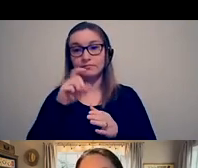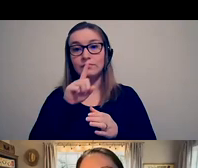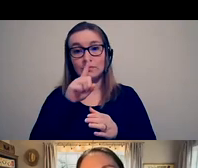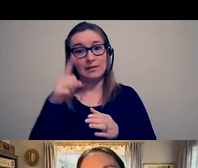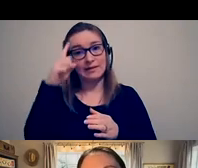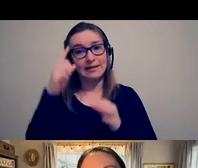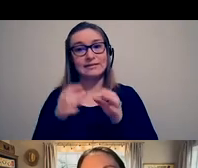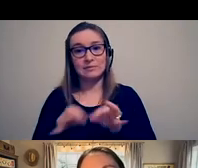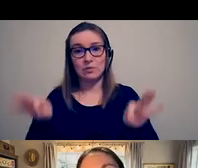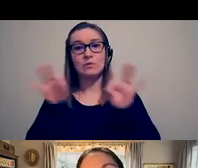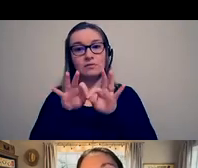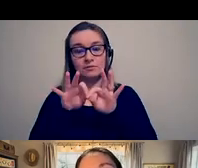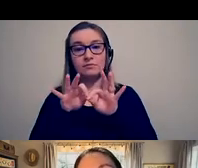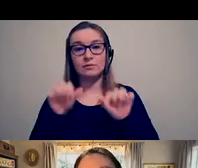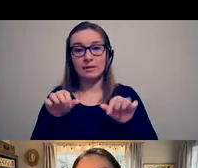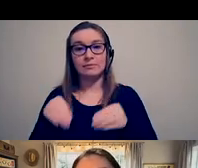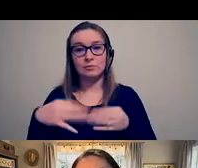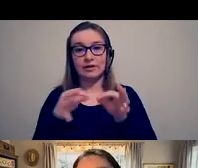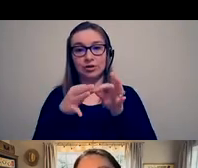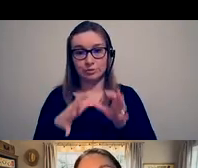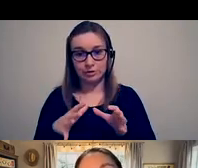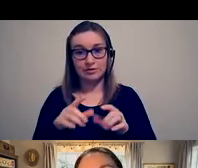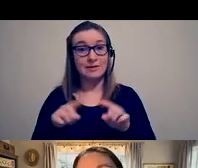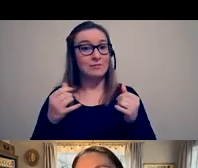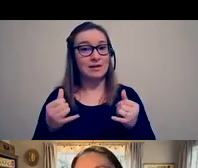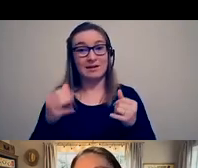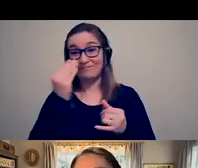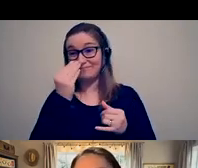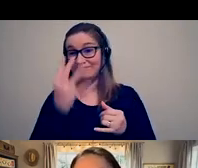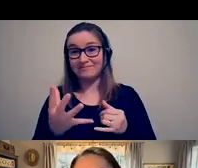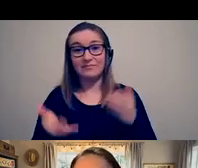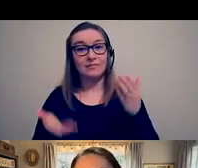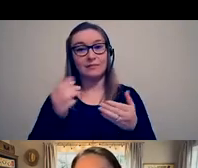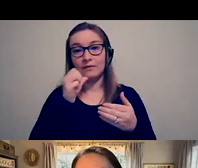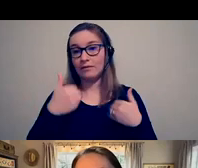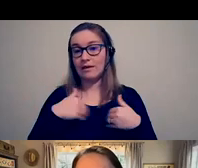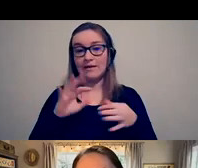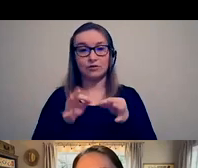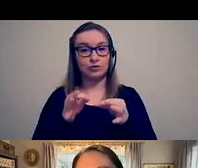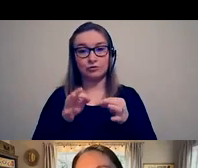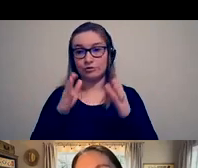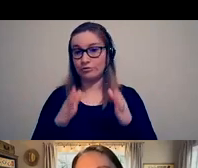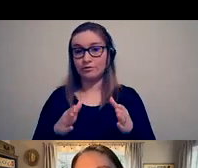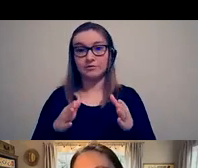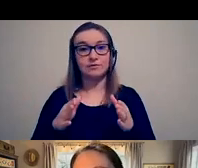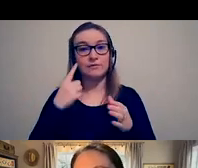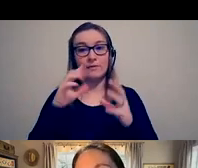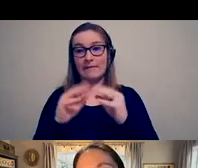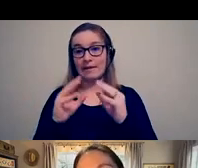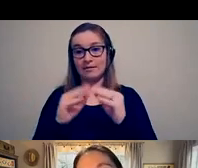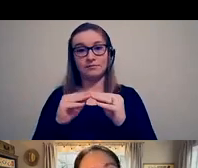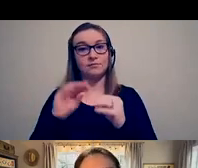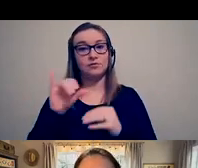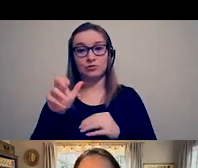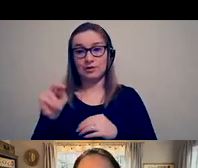important to be able to do that. But as of right now, just a heads up, we may not have interpretation at our meetups in January.